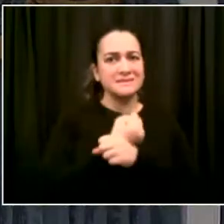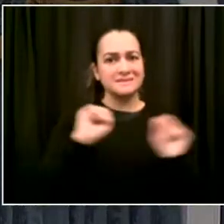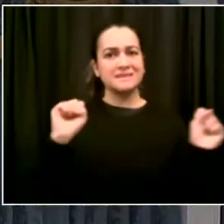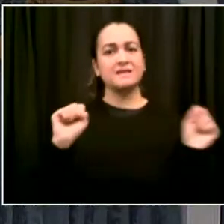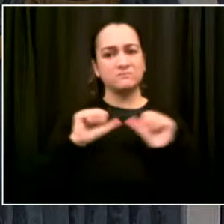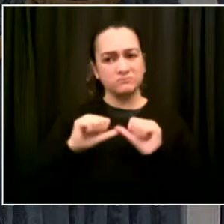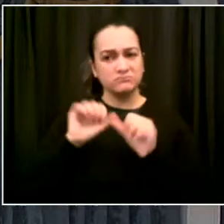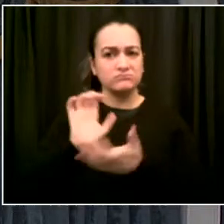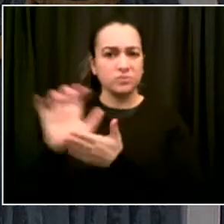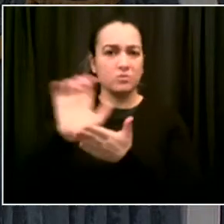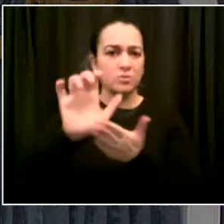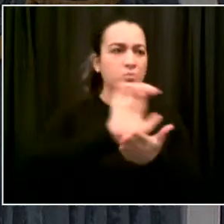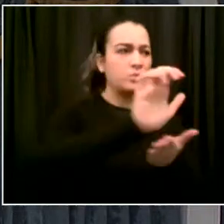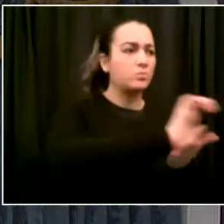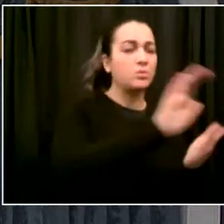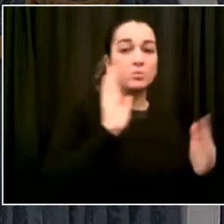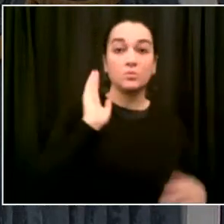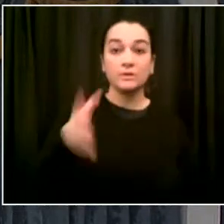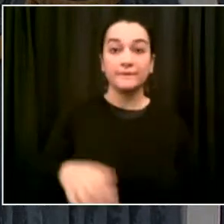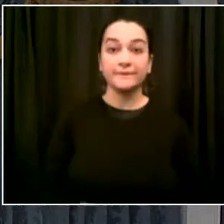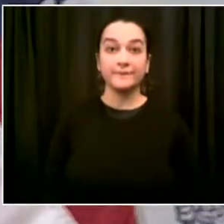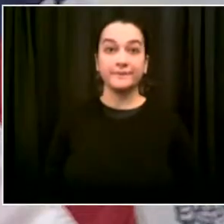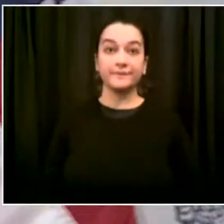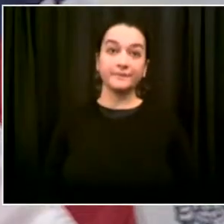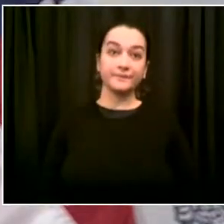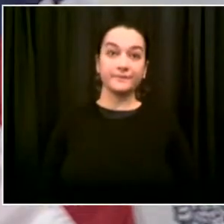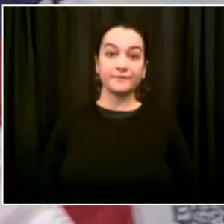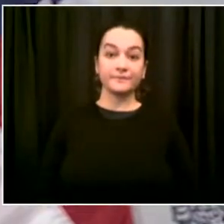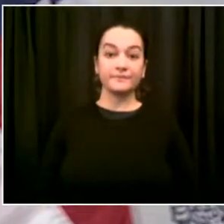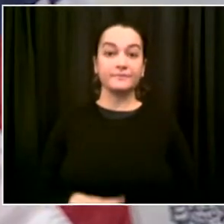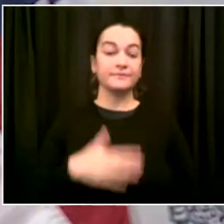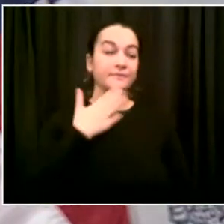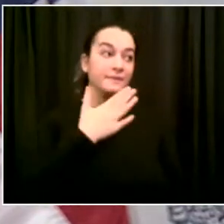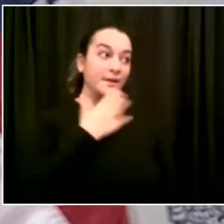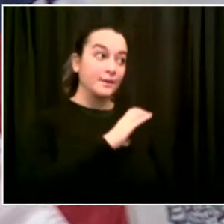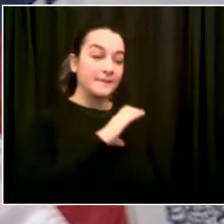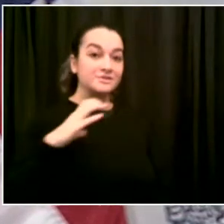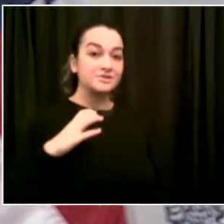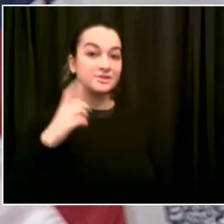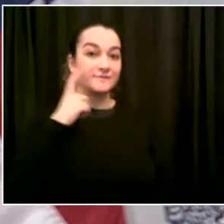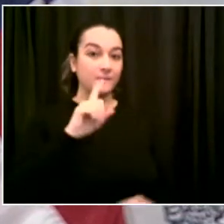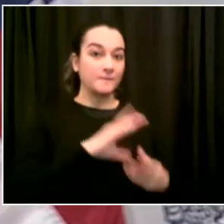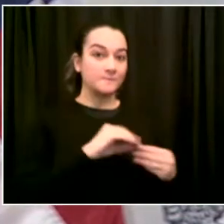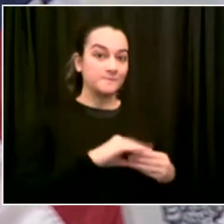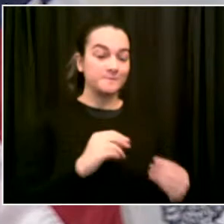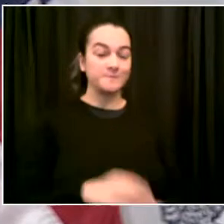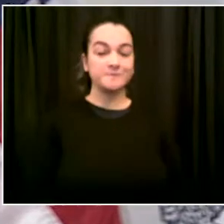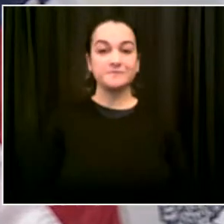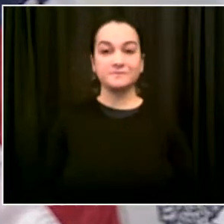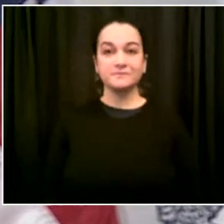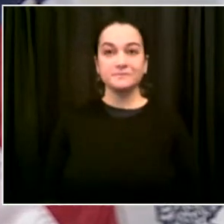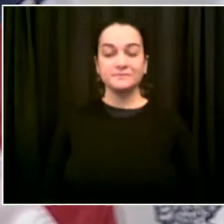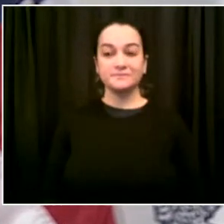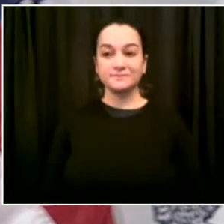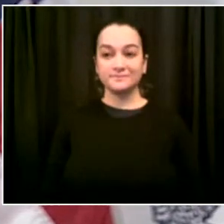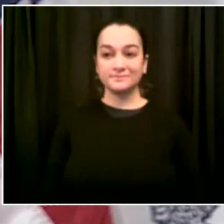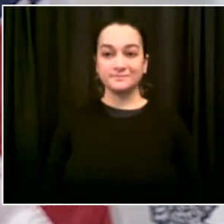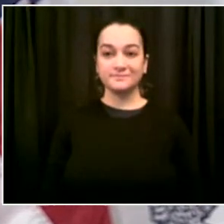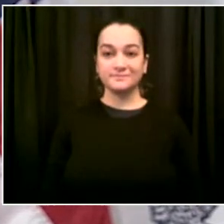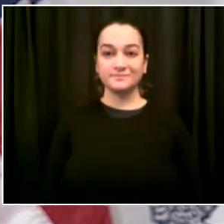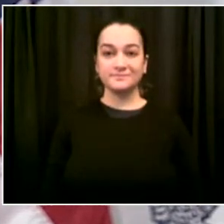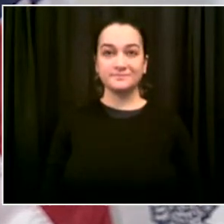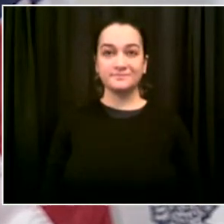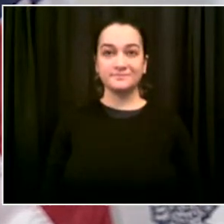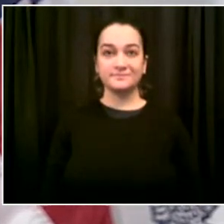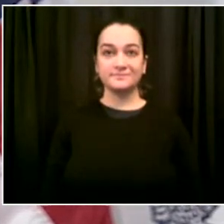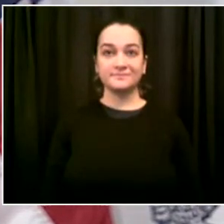you very much, Commissioner. Look, everyone, we're hoping, we see the main body of the storm end by early evening.